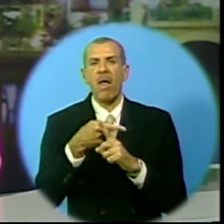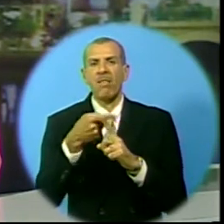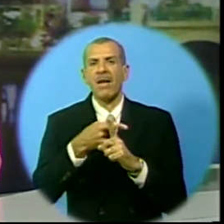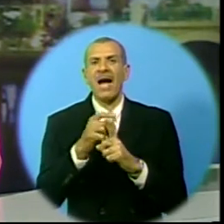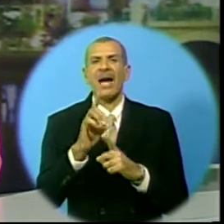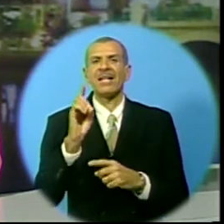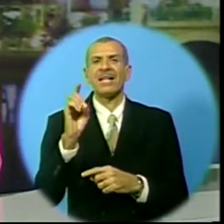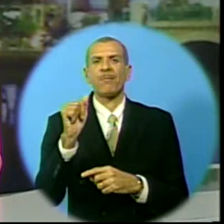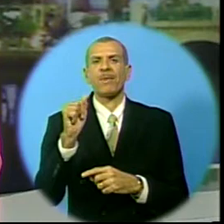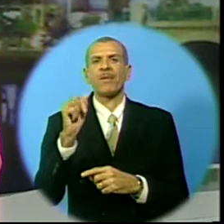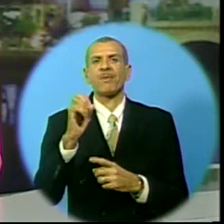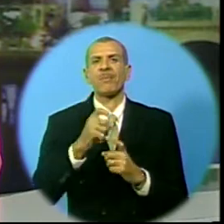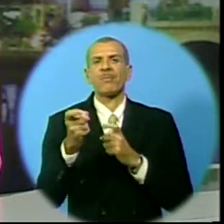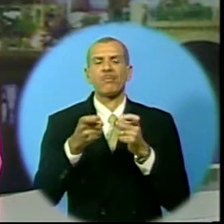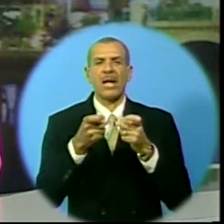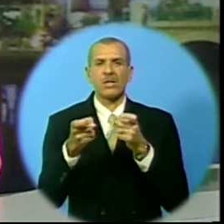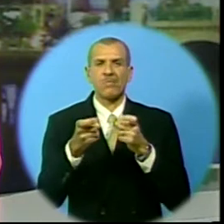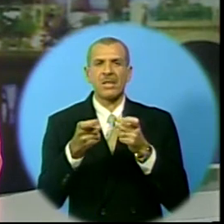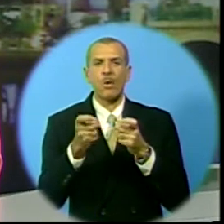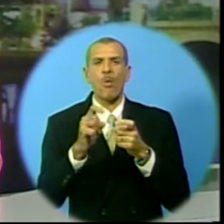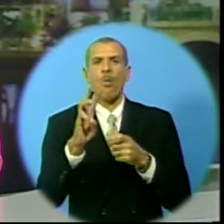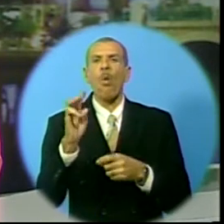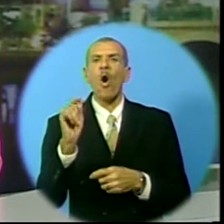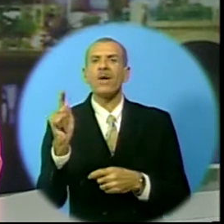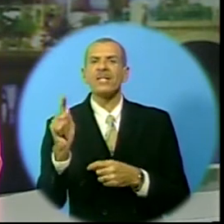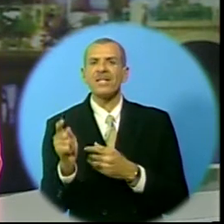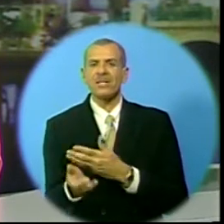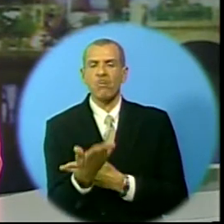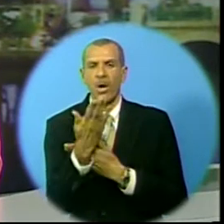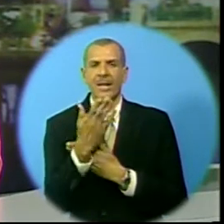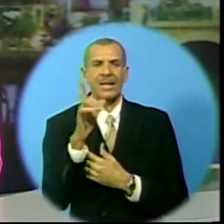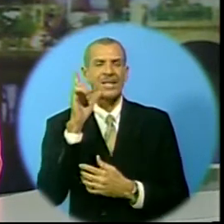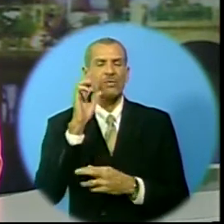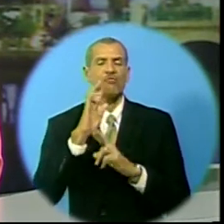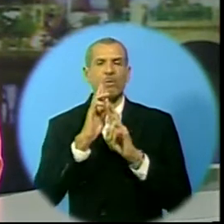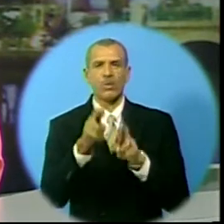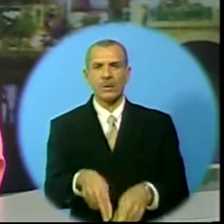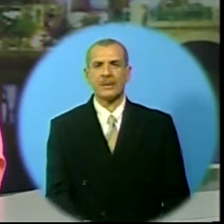Emergency Management's Warren's headquarters this morning. Lisa Lord reports.